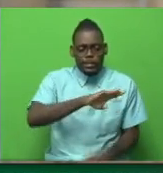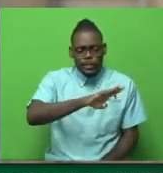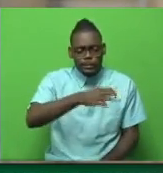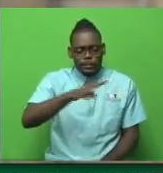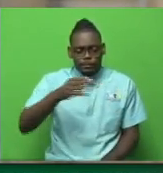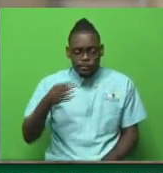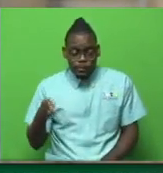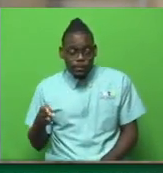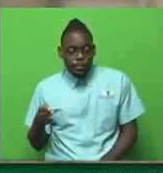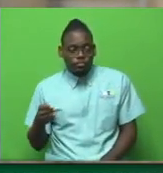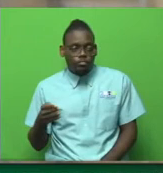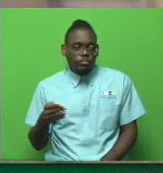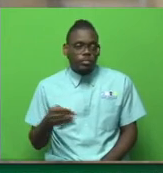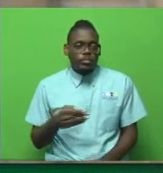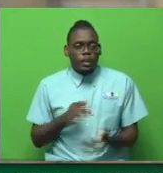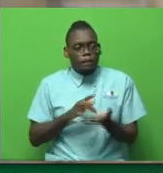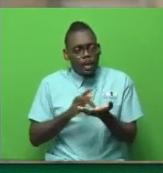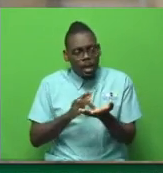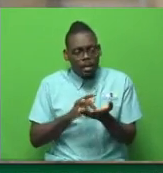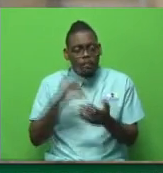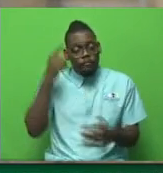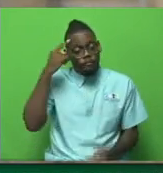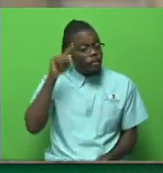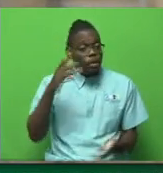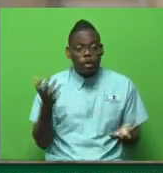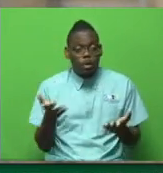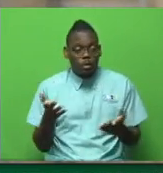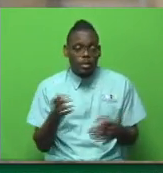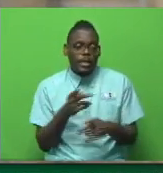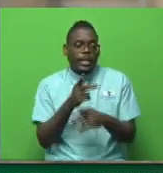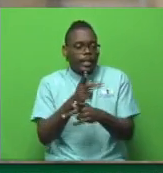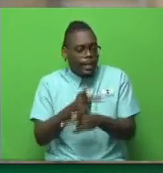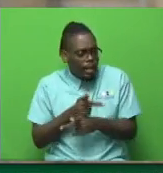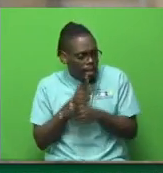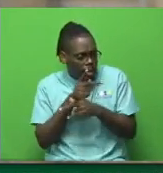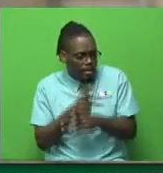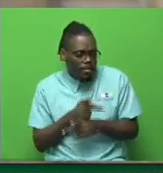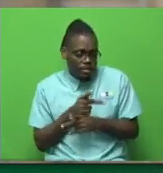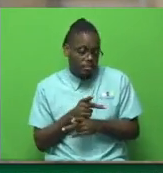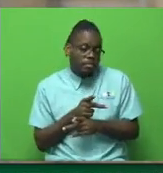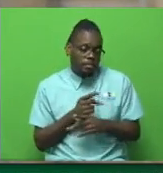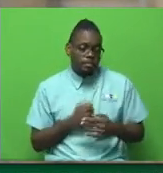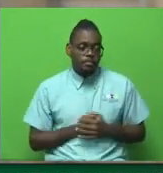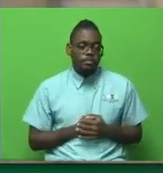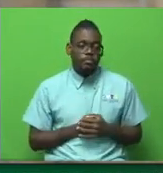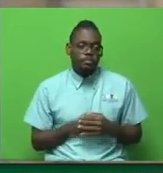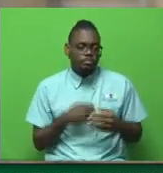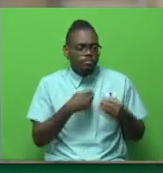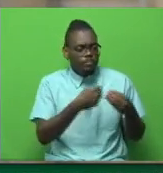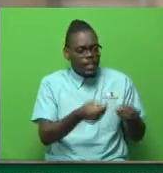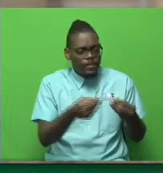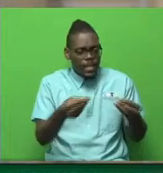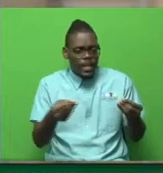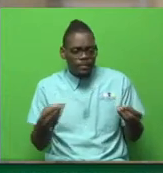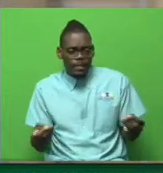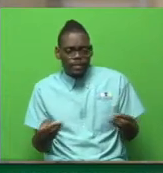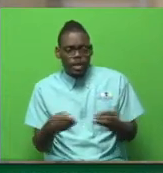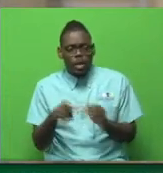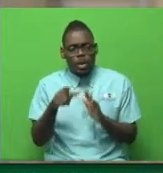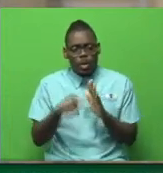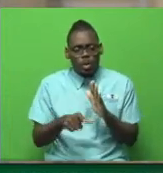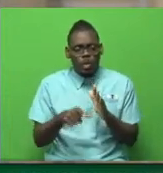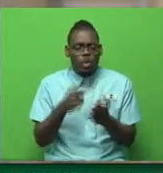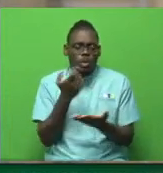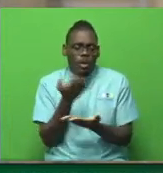treatment for distribution in 95 low and middle income countries this came under Fire almost immediately from medicines